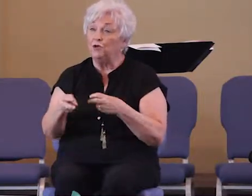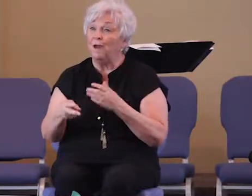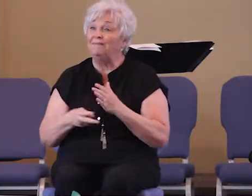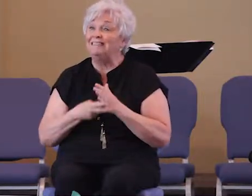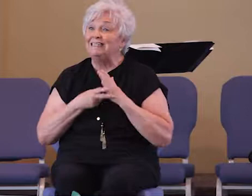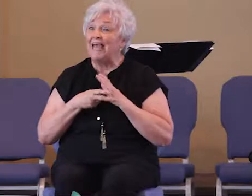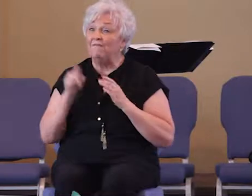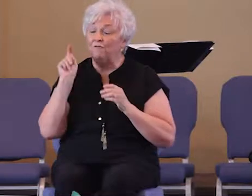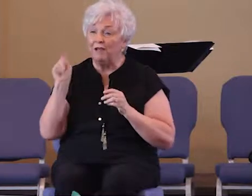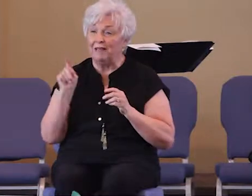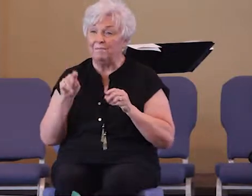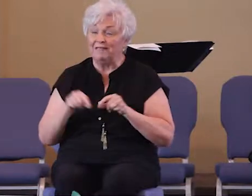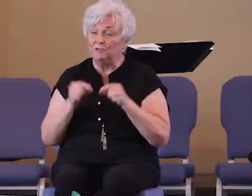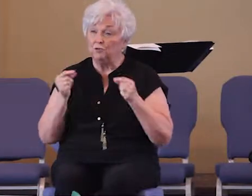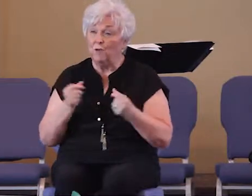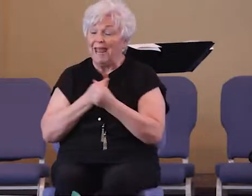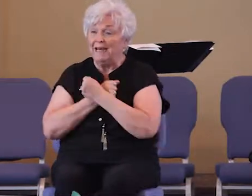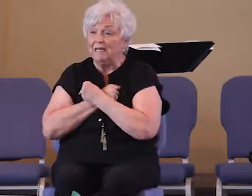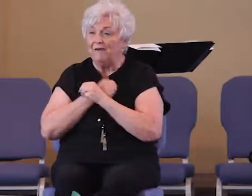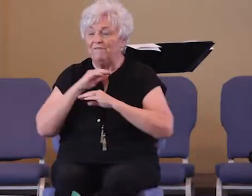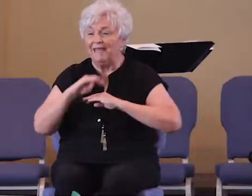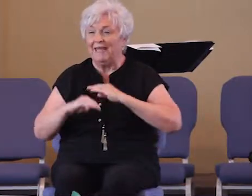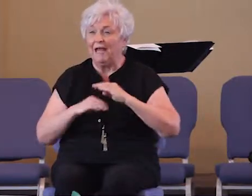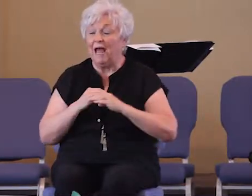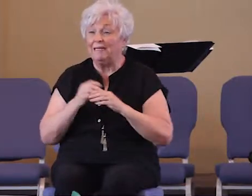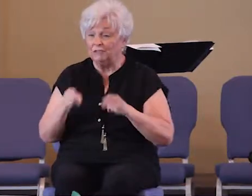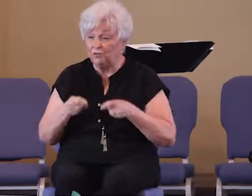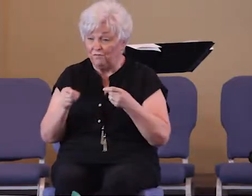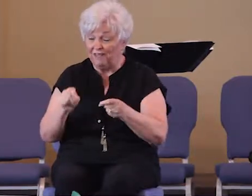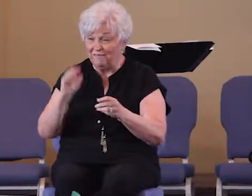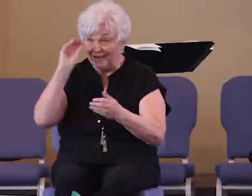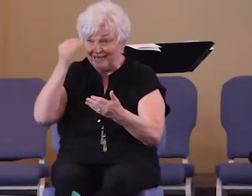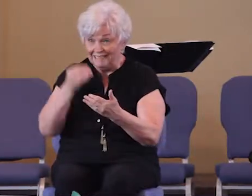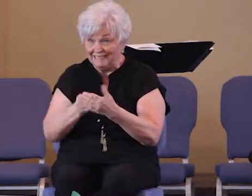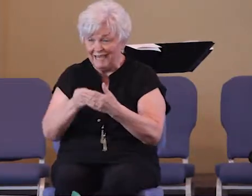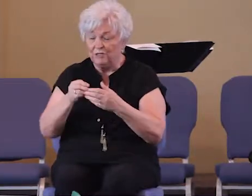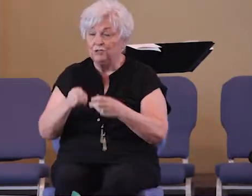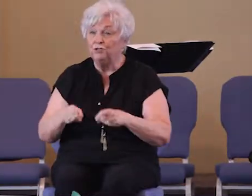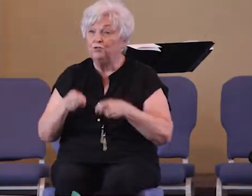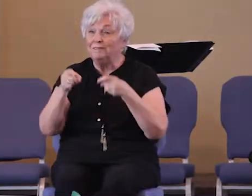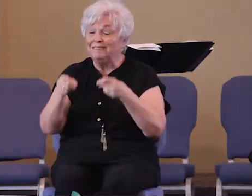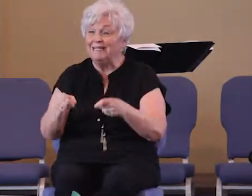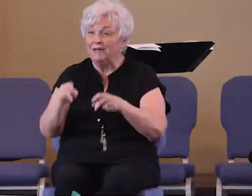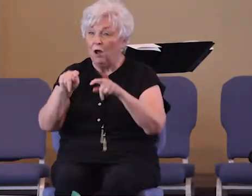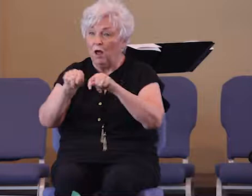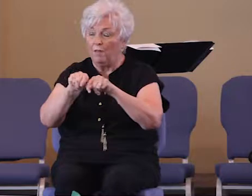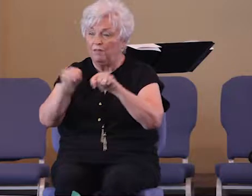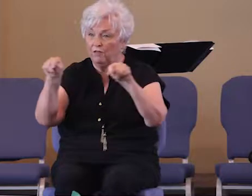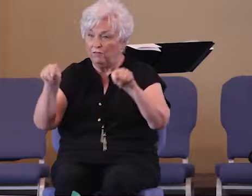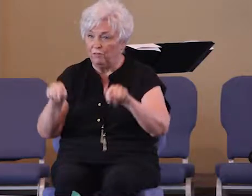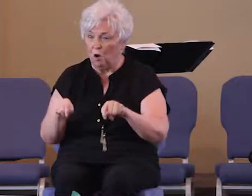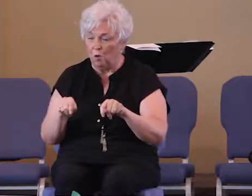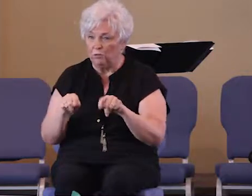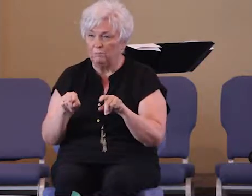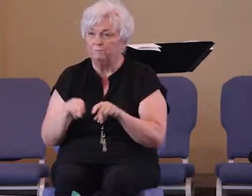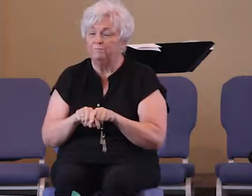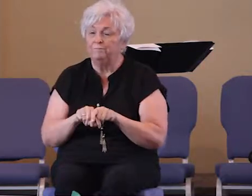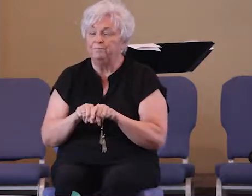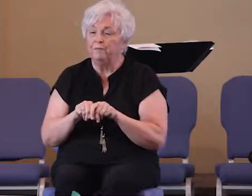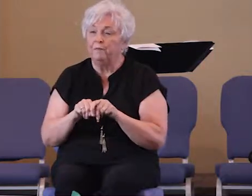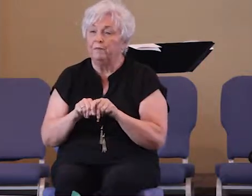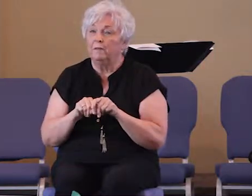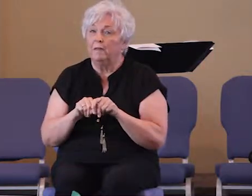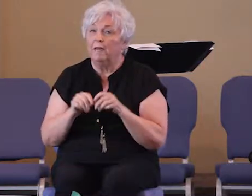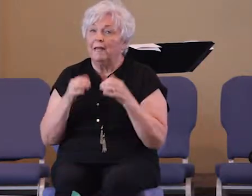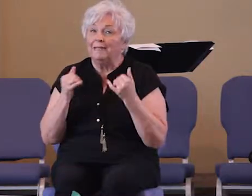great loving kindness that you have given him a son to sit on his throne as it is to this day.